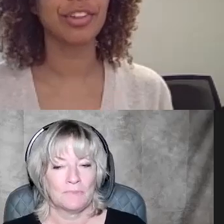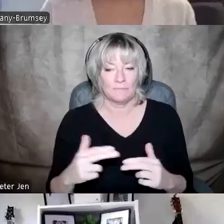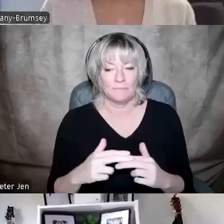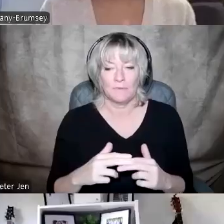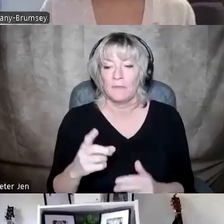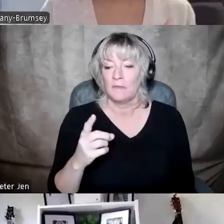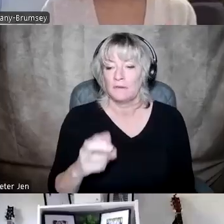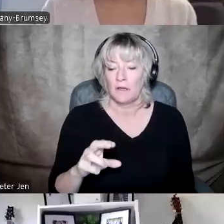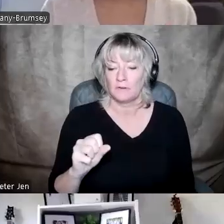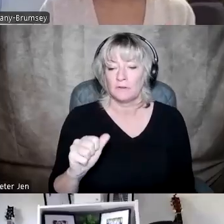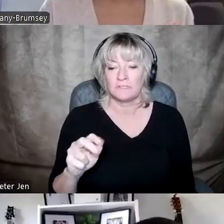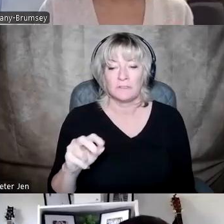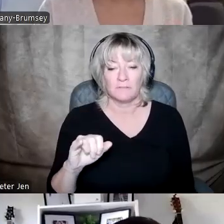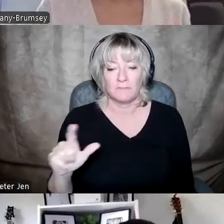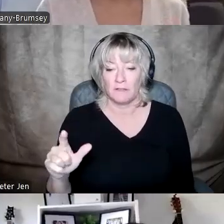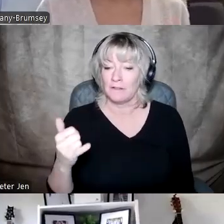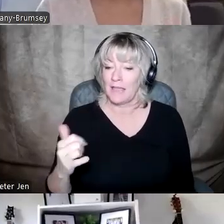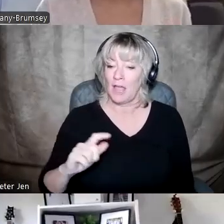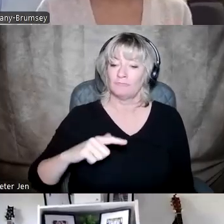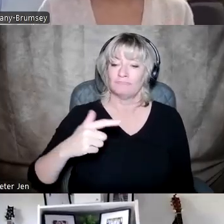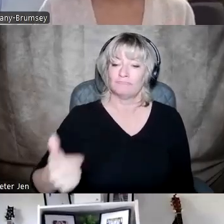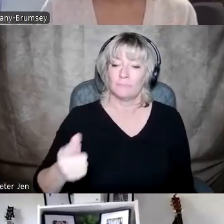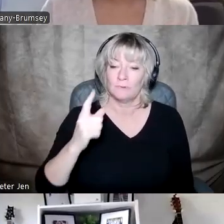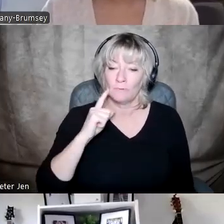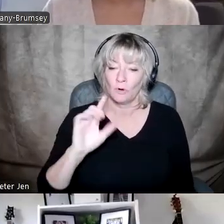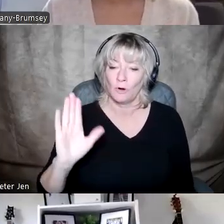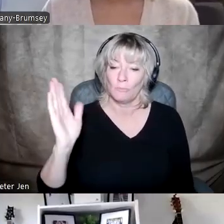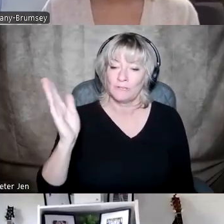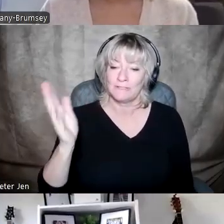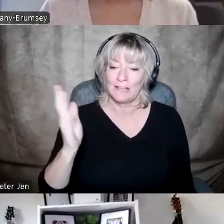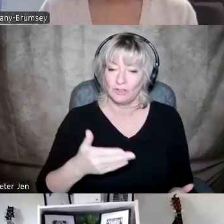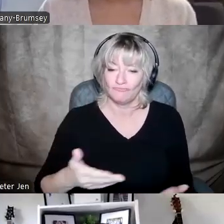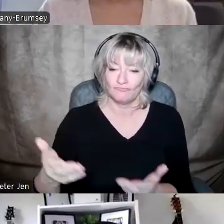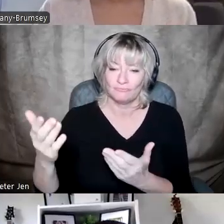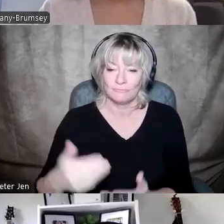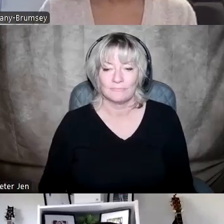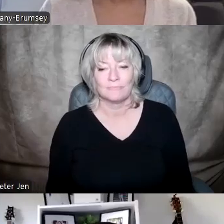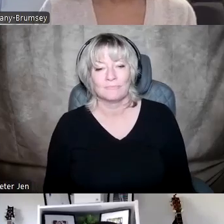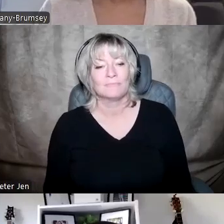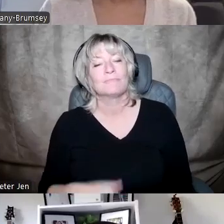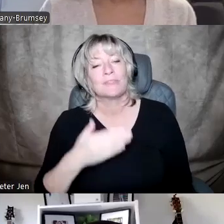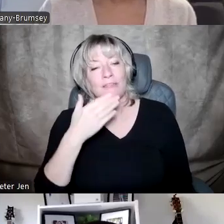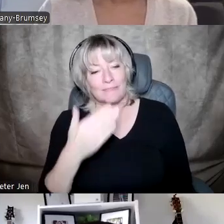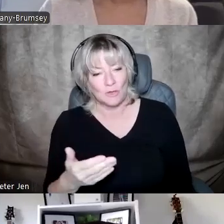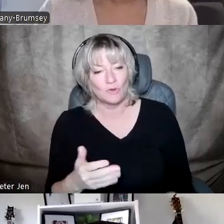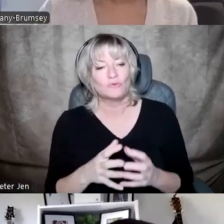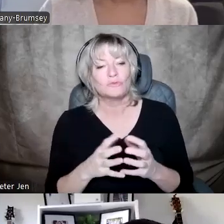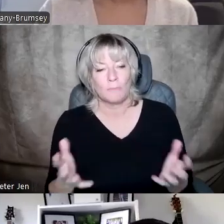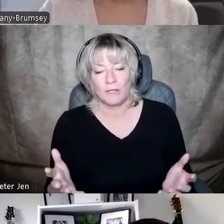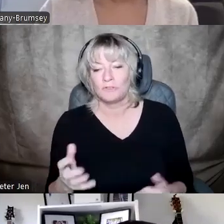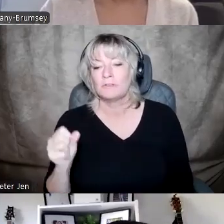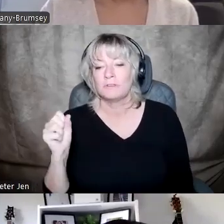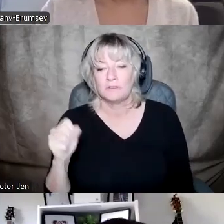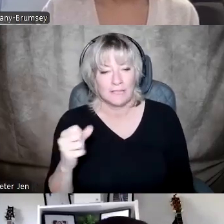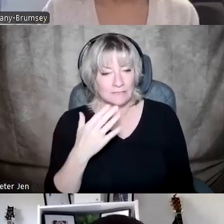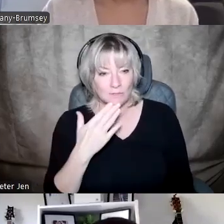Sevilla, I'd like to bring you up now for your presentation. Take it away. Fabulous. Thank you so much. And yeah, so good